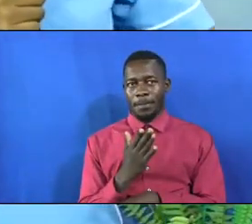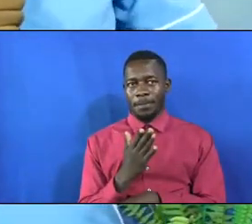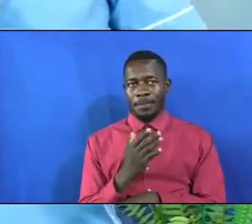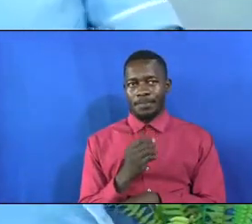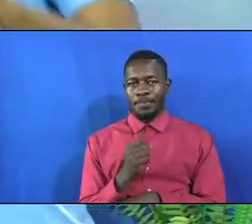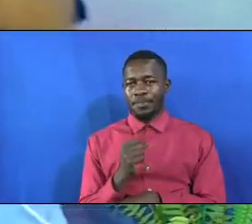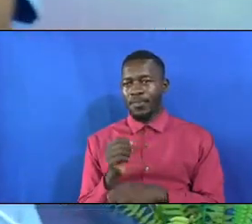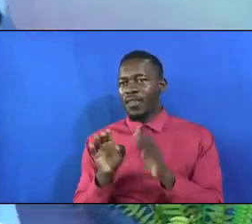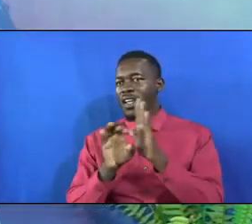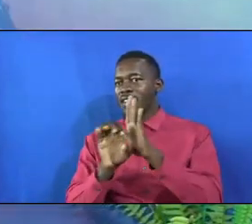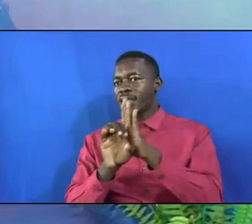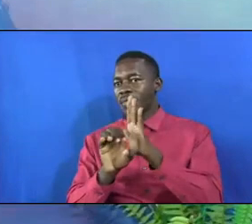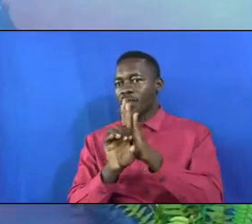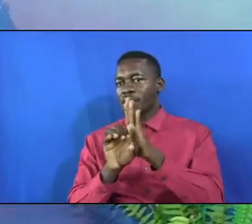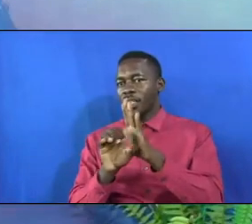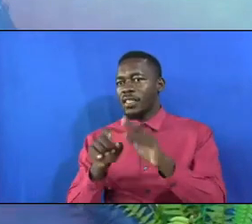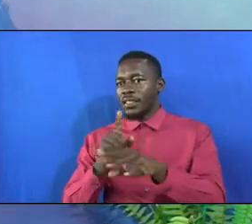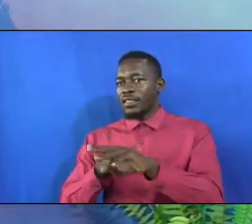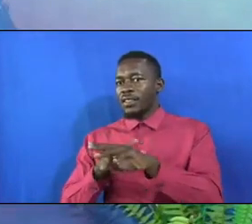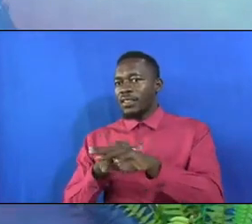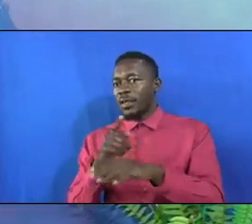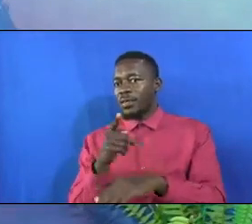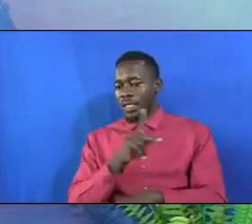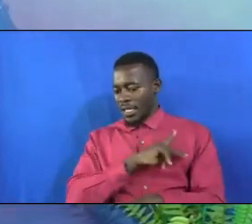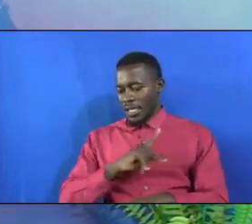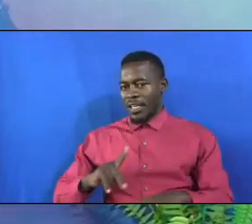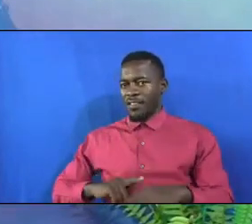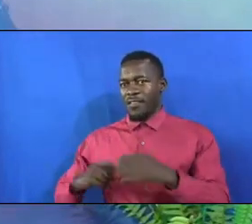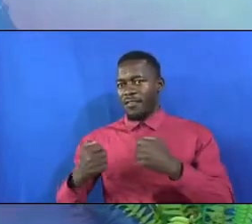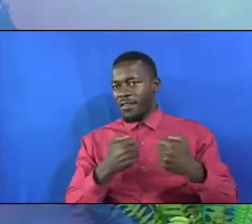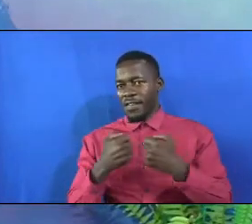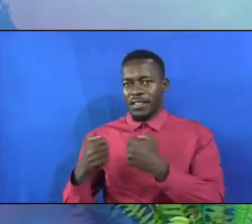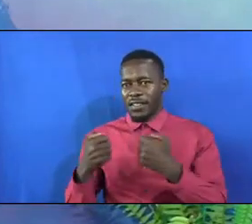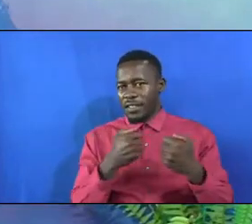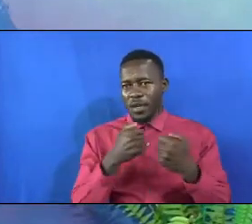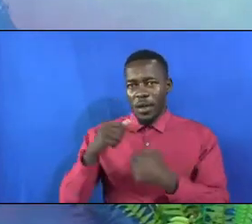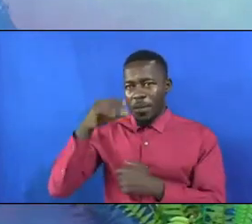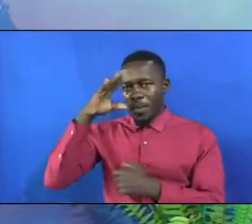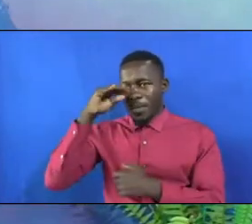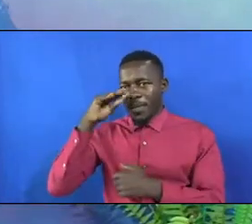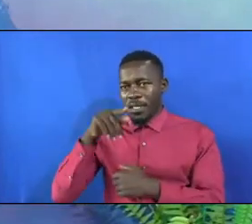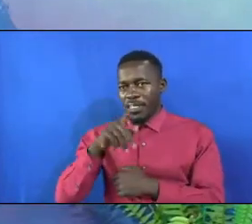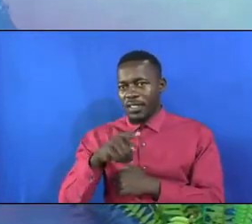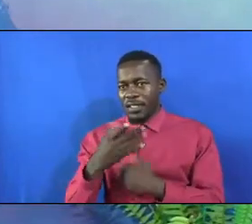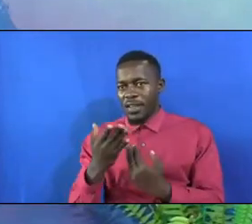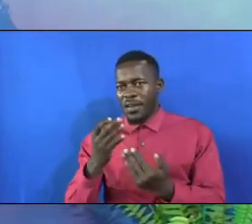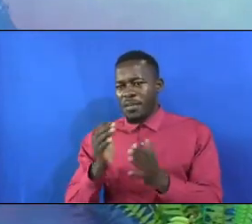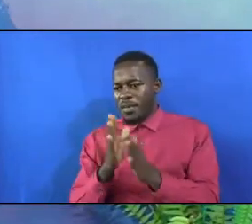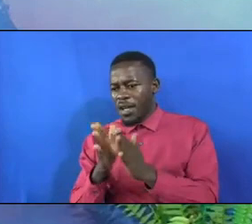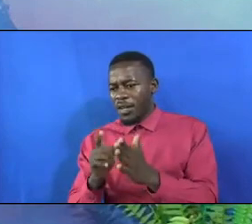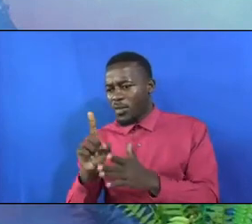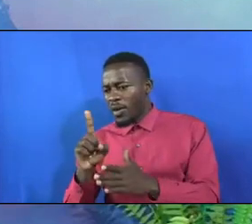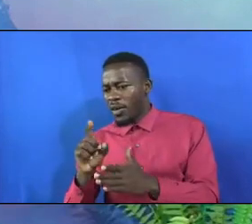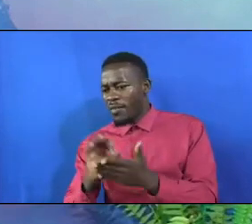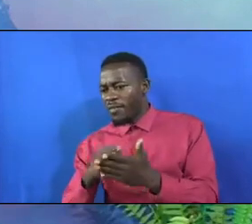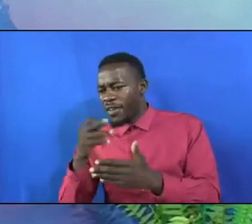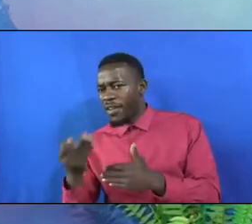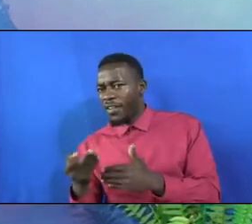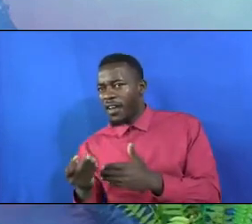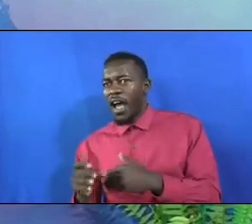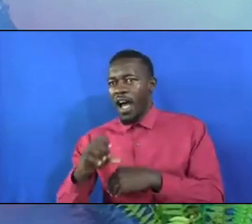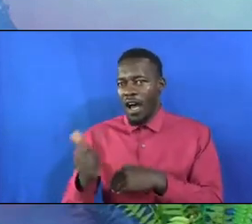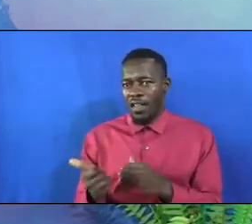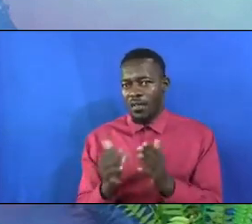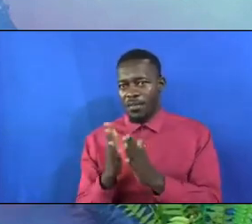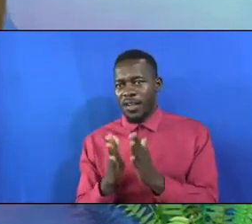up another one. And so your hope and my hope is to keep on holding to Jesus, because that